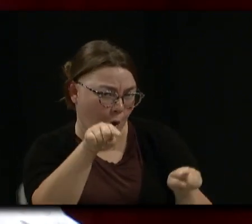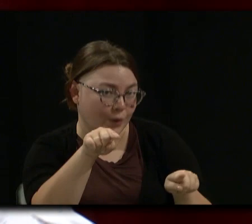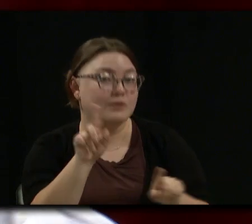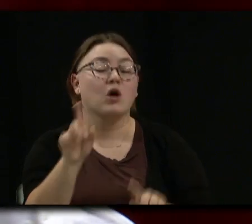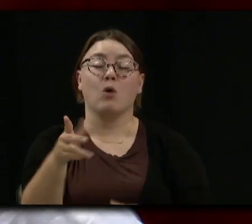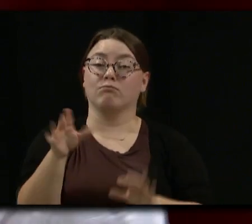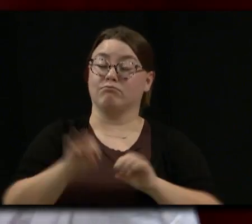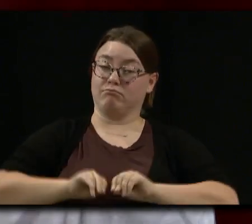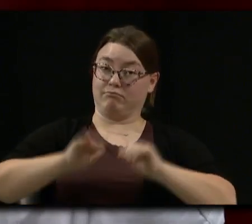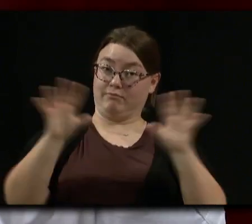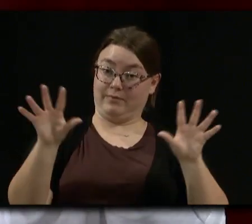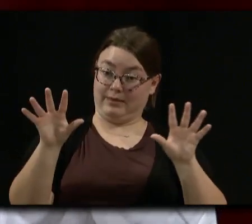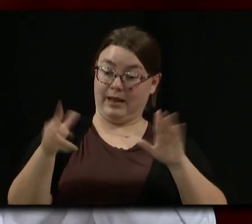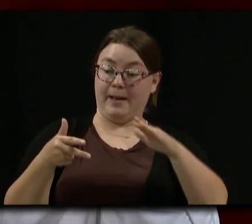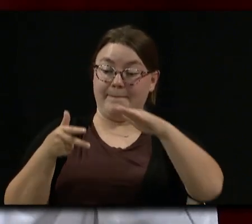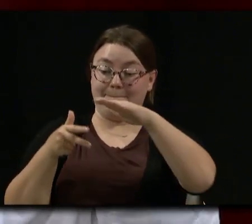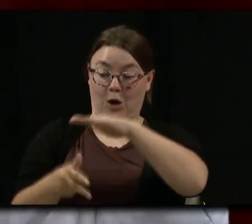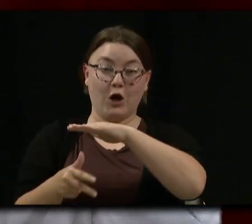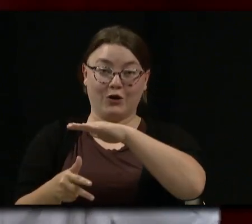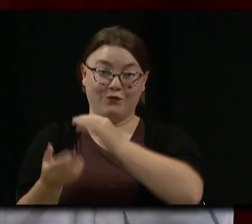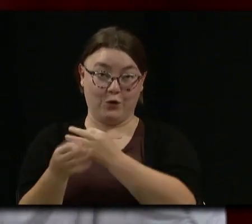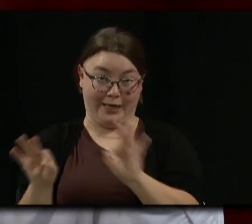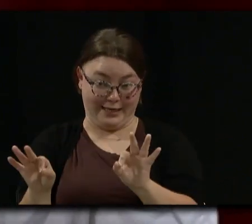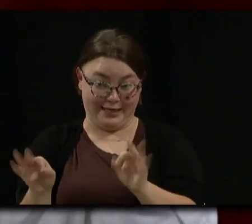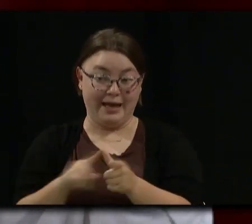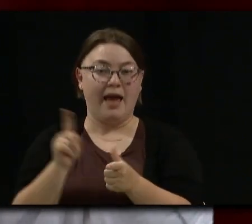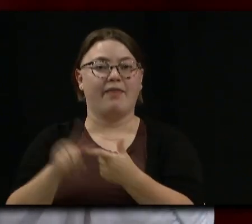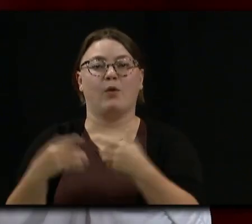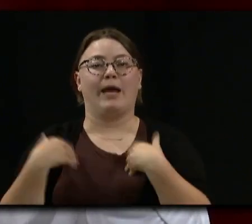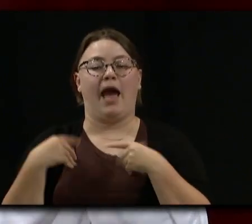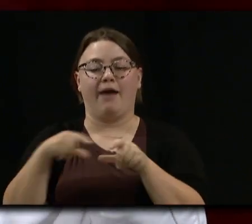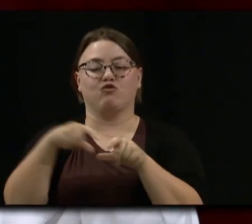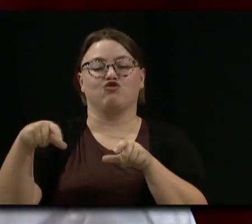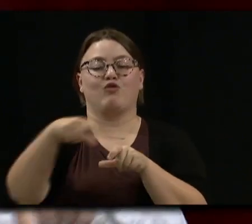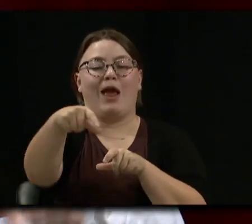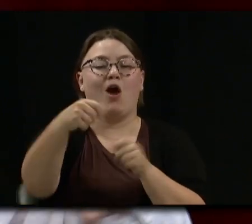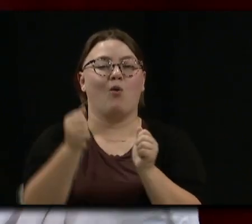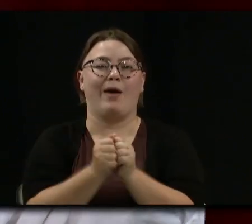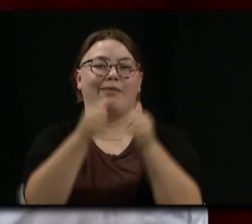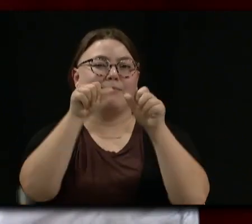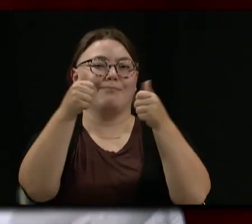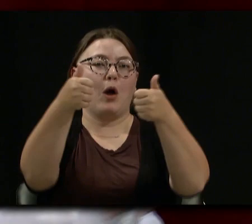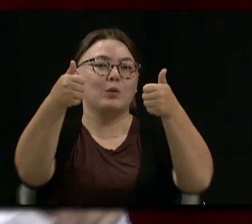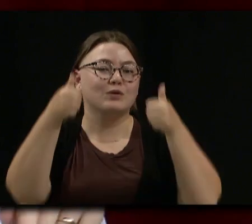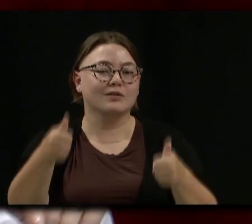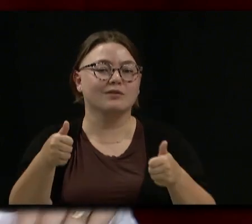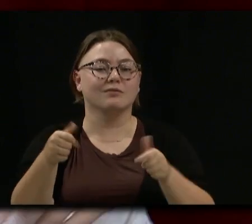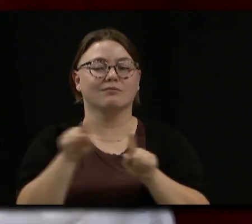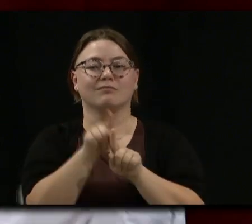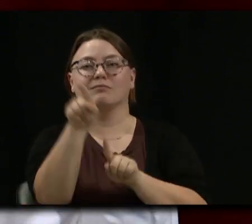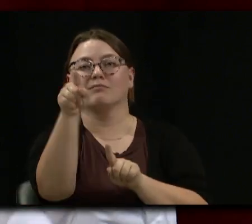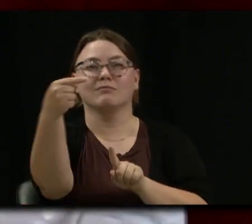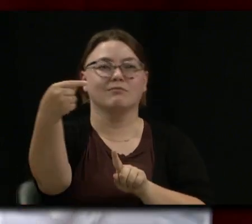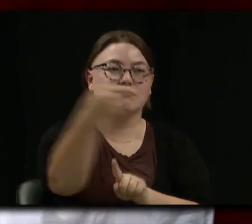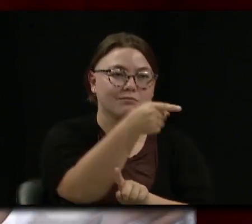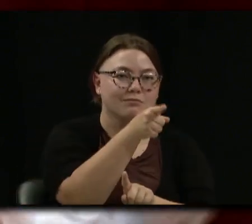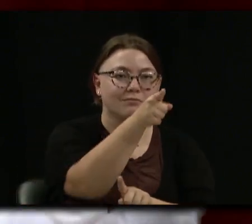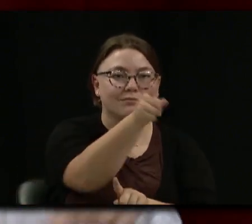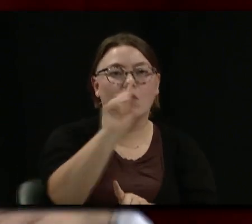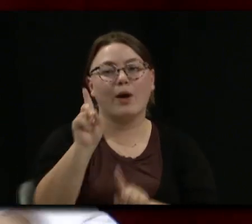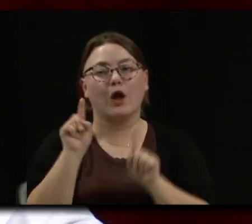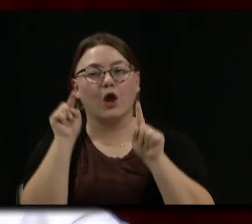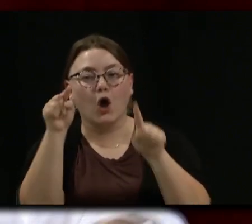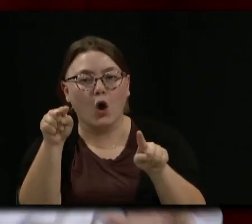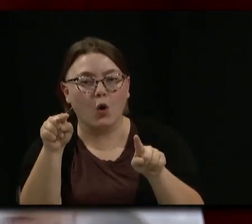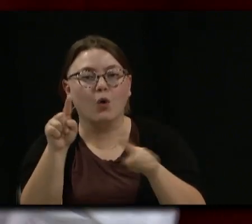free, and then you follow the footprints or the trail, and it's very clearly marked exactly where to go, both to get in